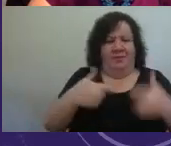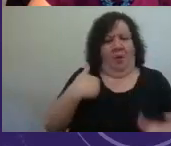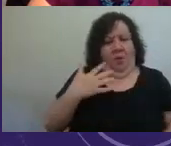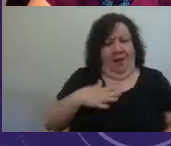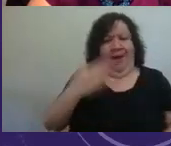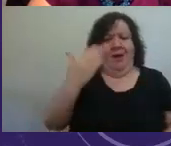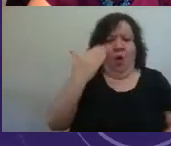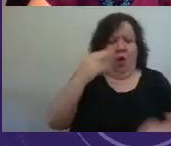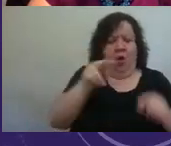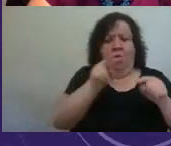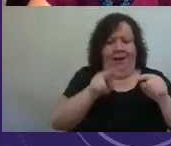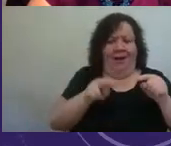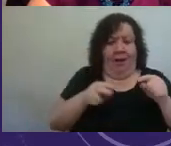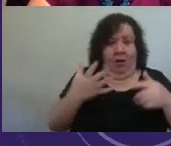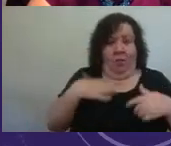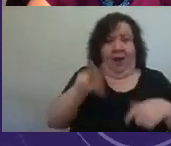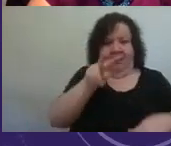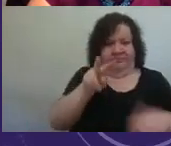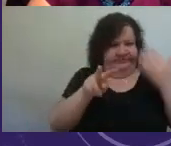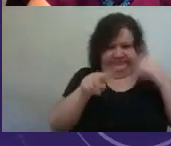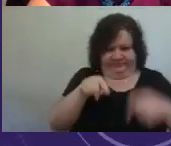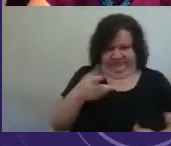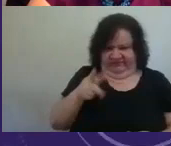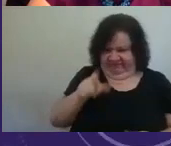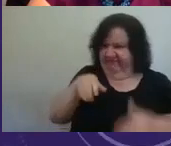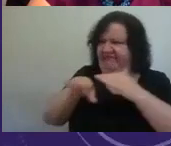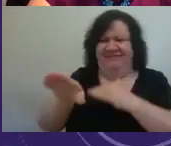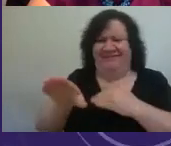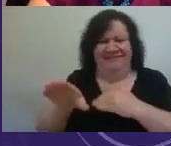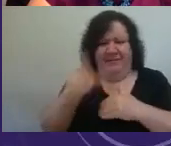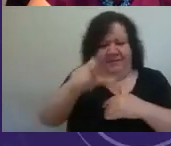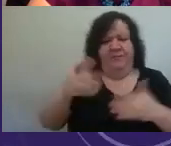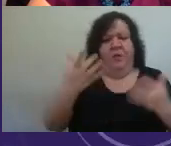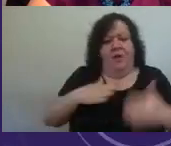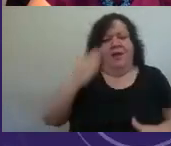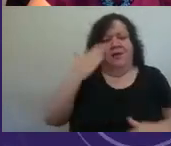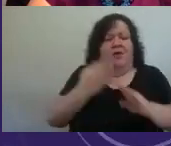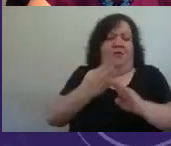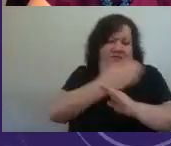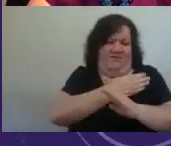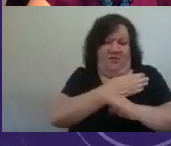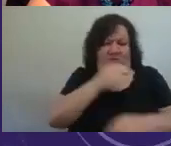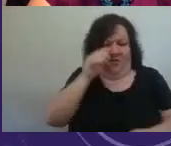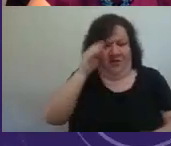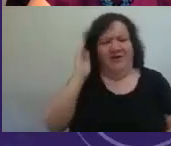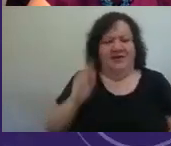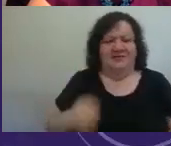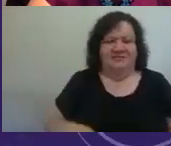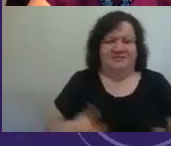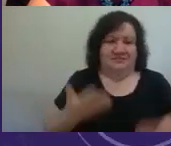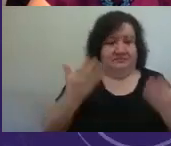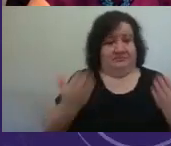are uploading directly yourself. So now I think we should be including image description from the preview of